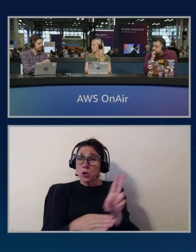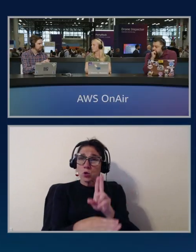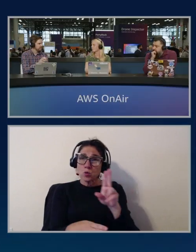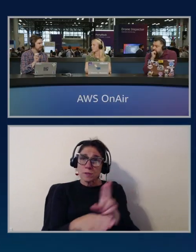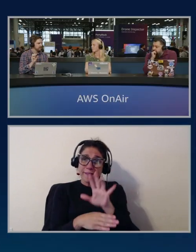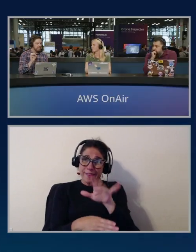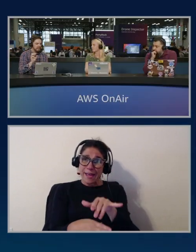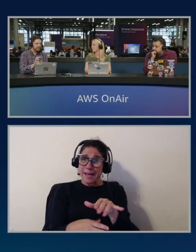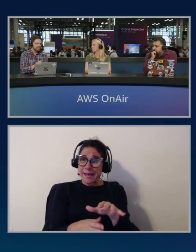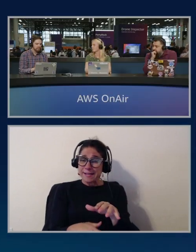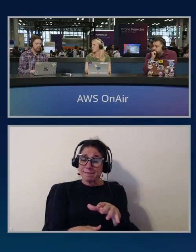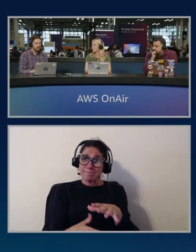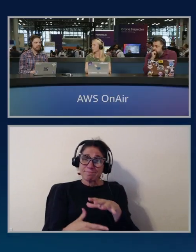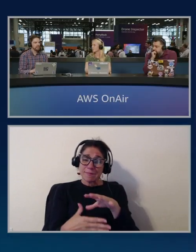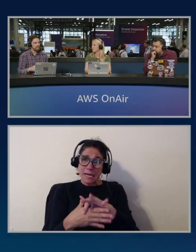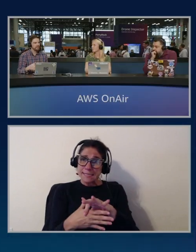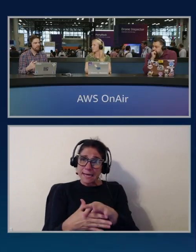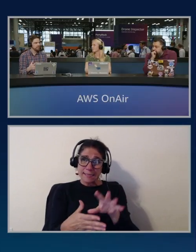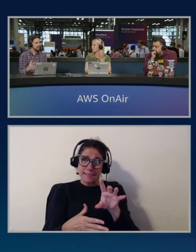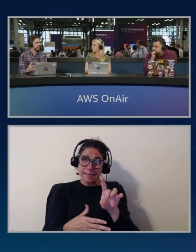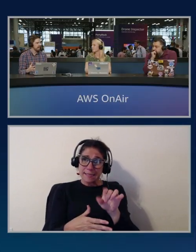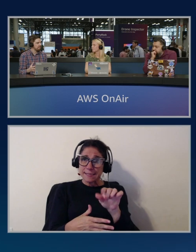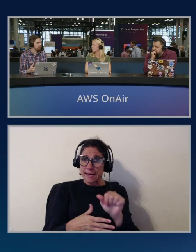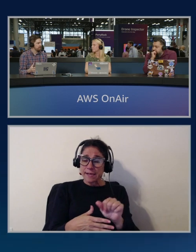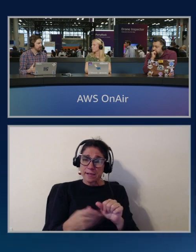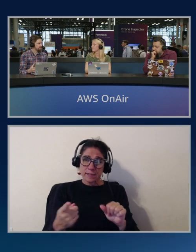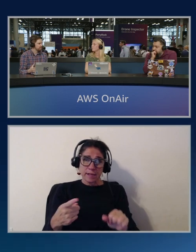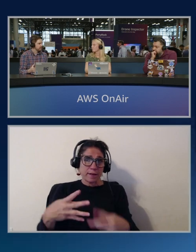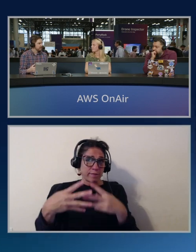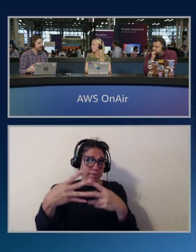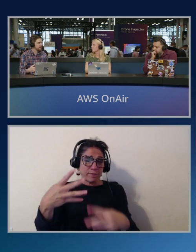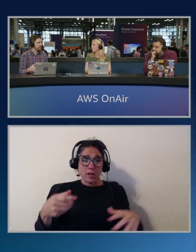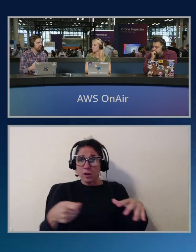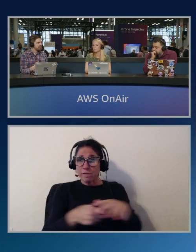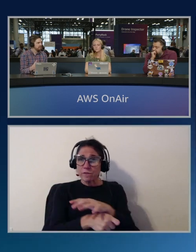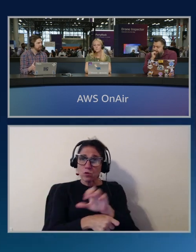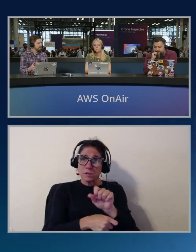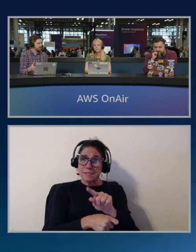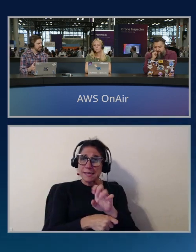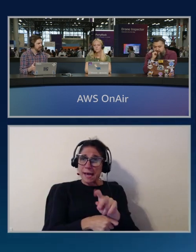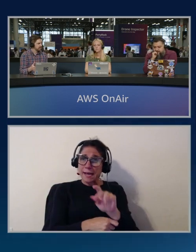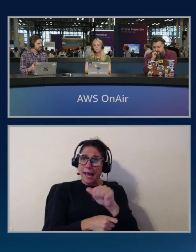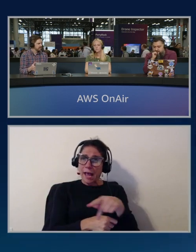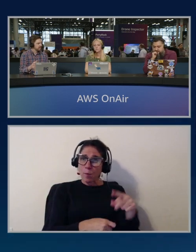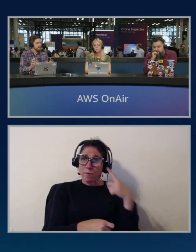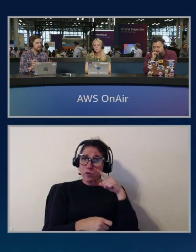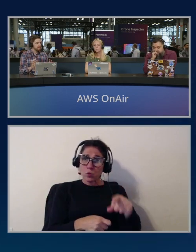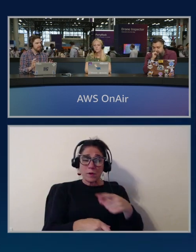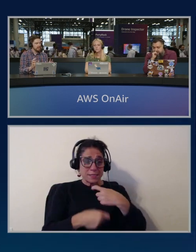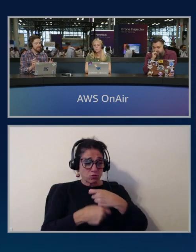sources that you've selected and generate this full stack app for you. And then once it's generated,